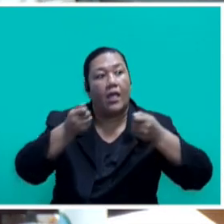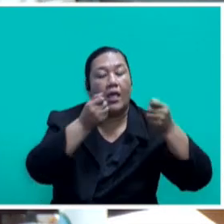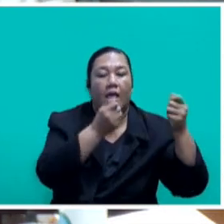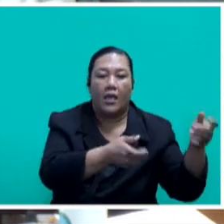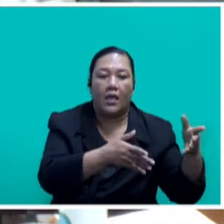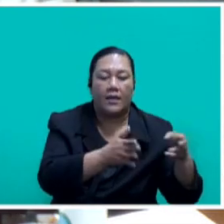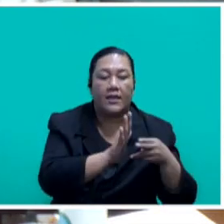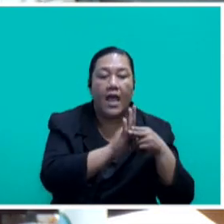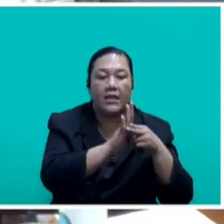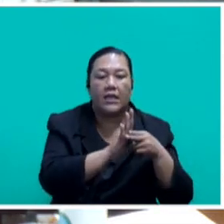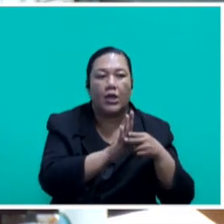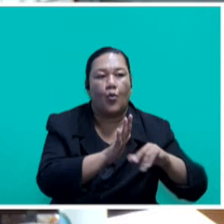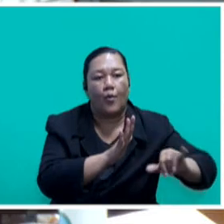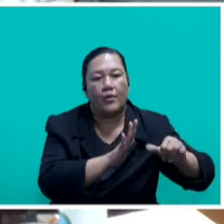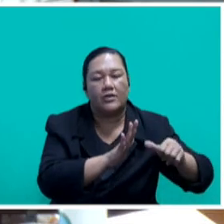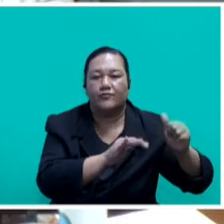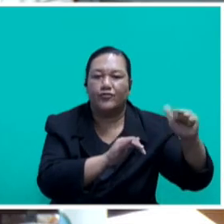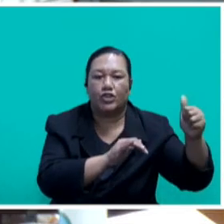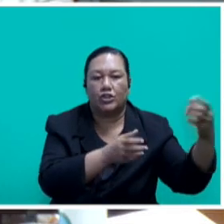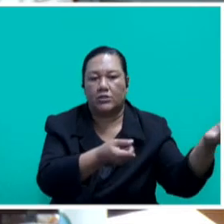largest hospital of this country.